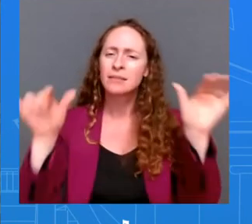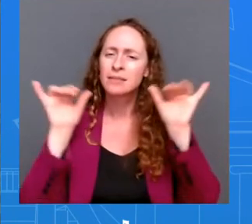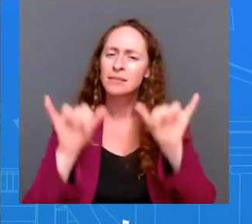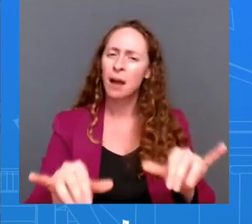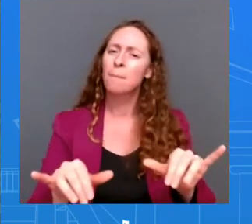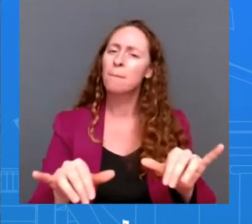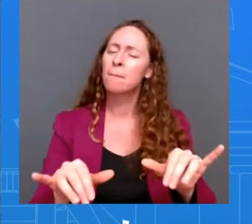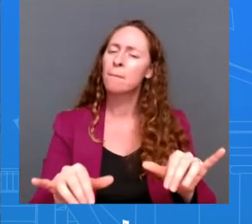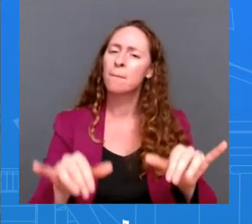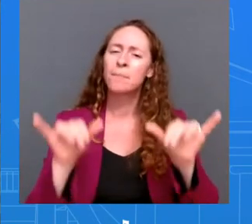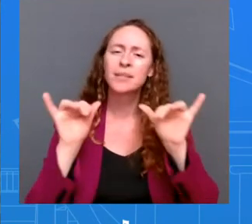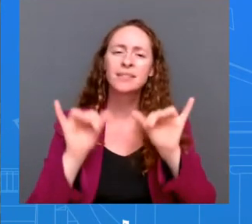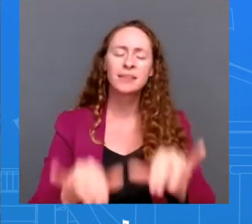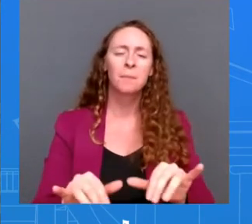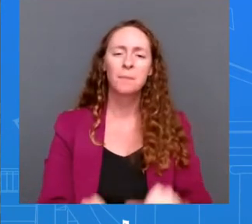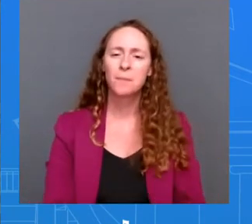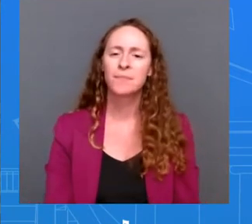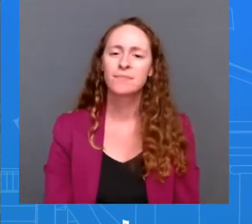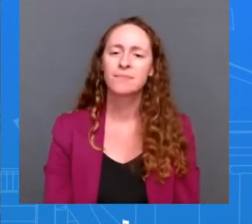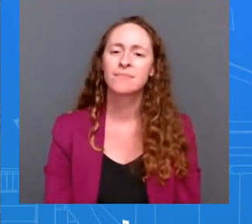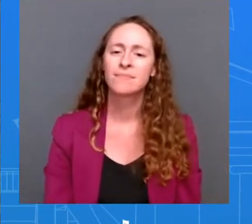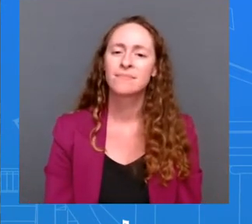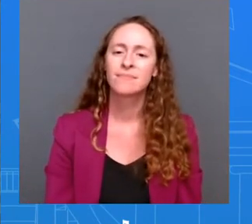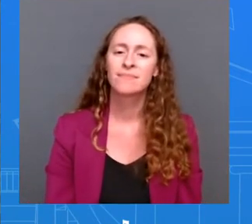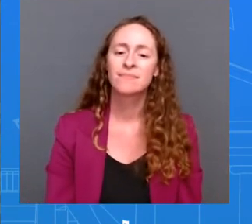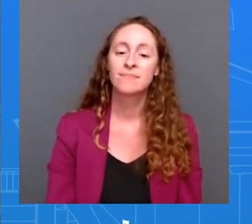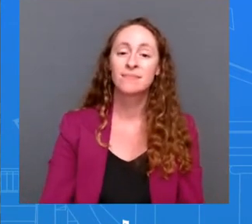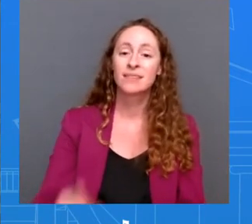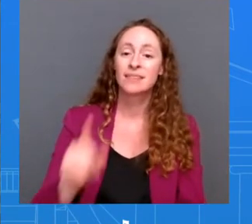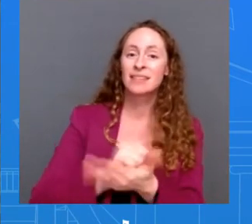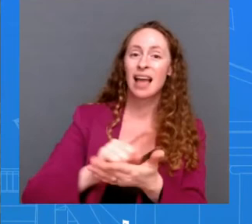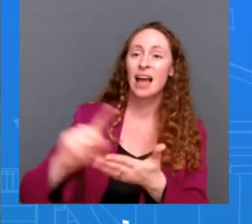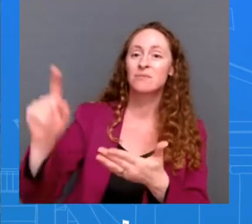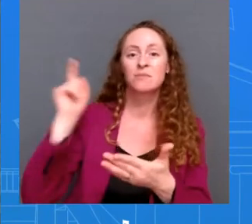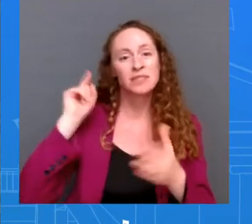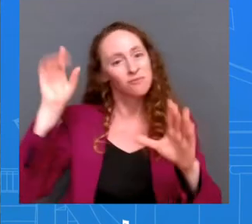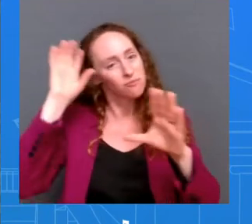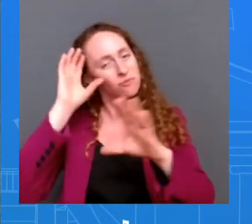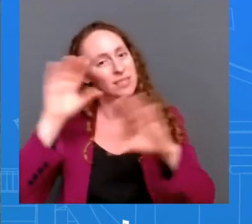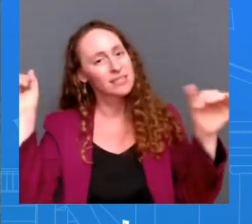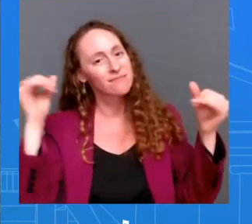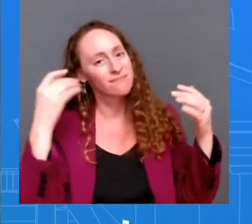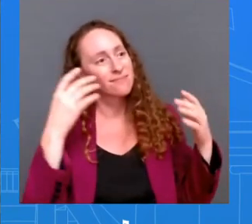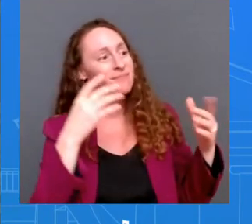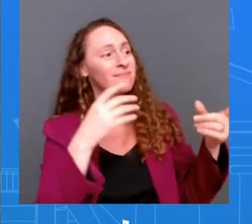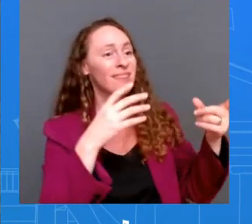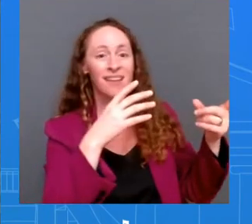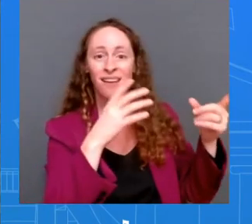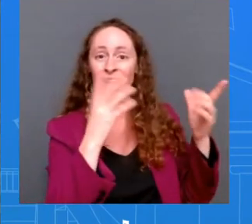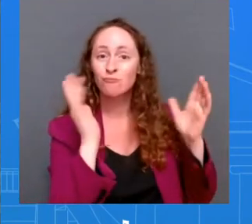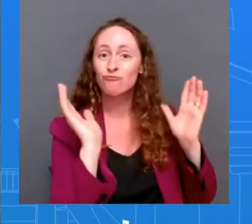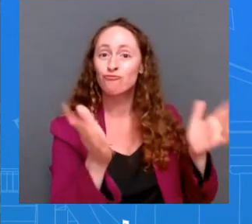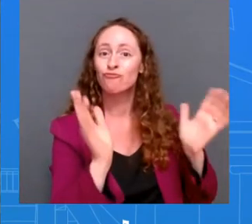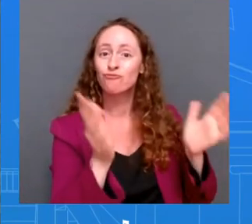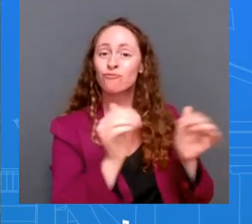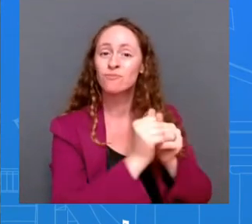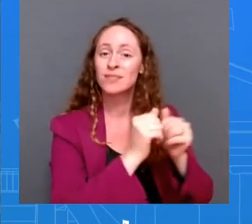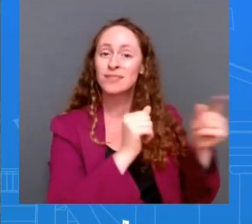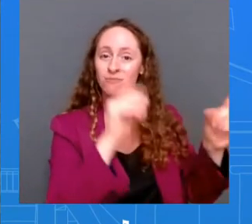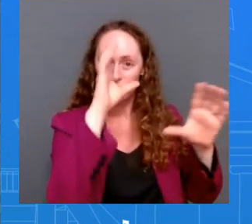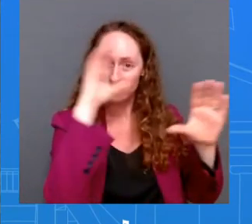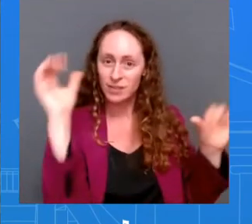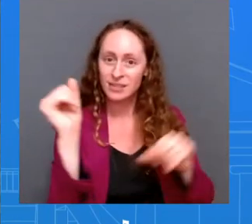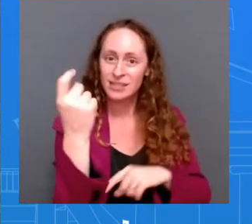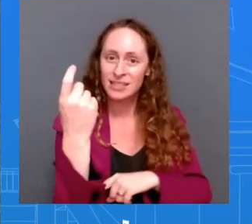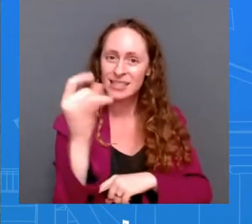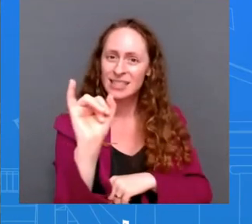today, spoke to President Xi. It was the fifth time that they spoke. They continue to have an open an open dialogue. And